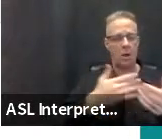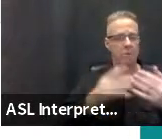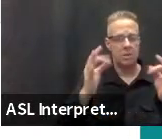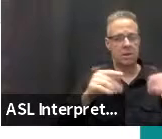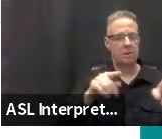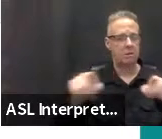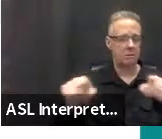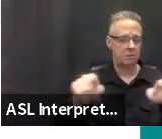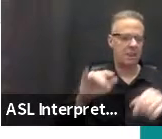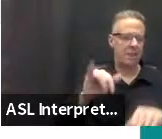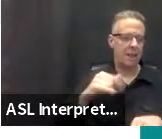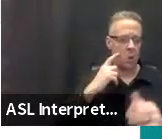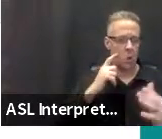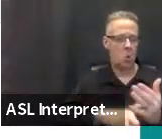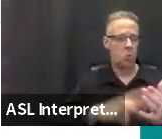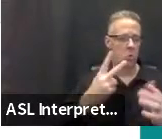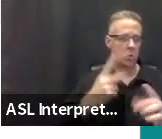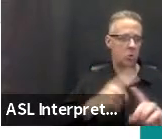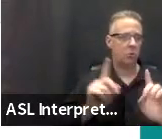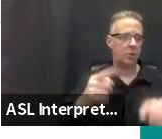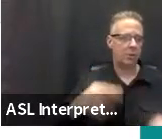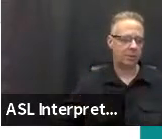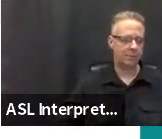is a key difference between these two.